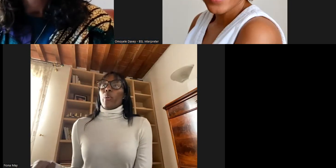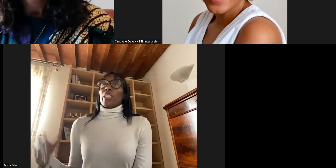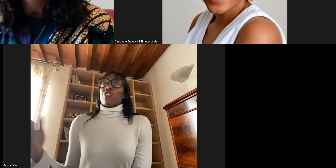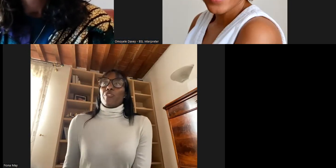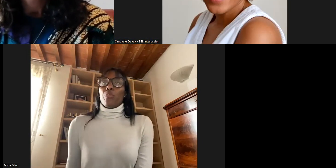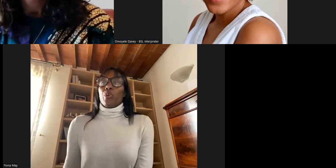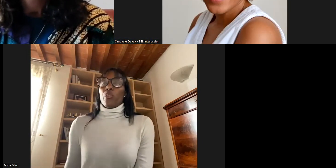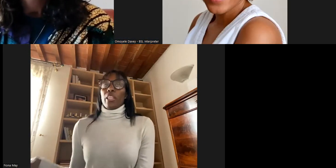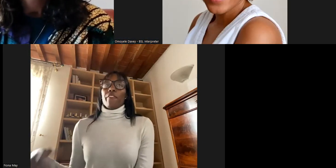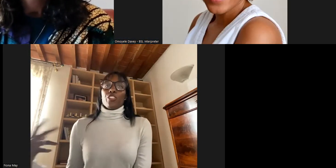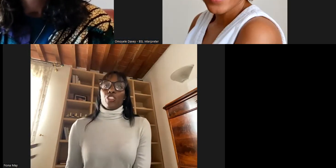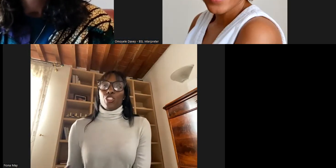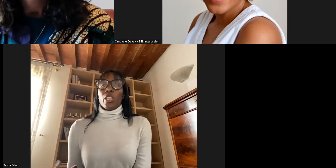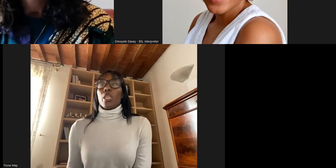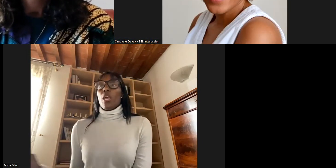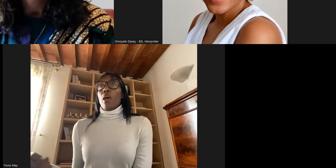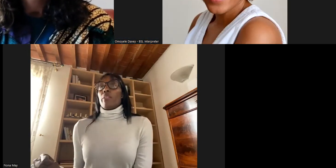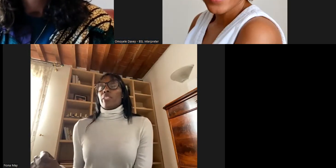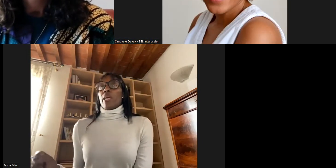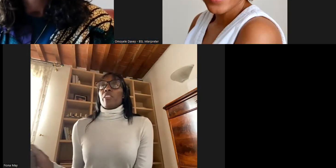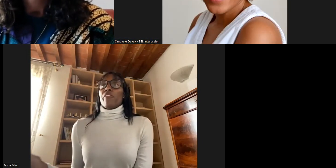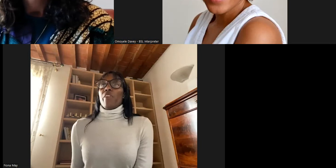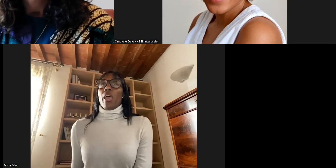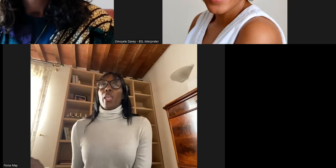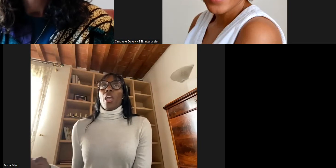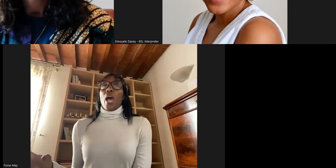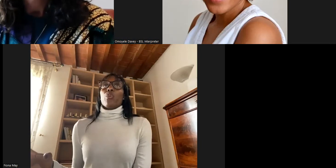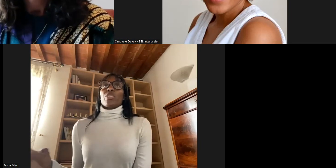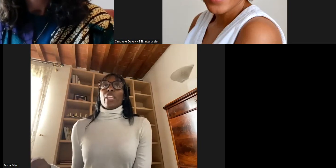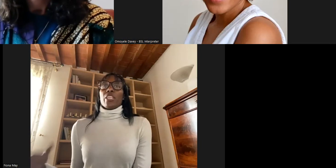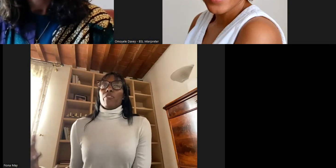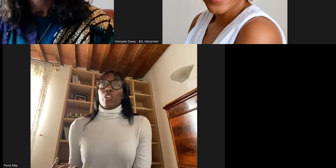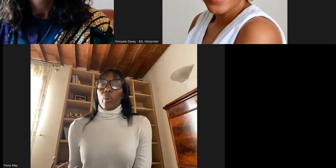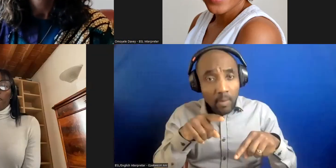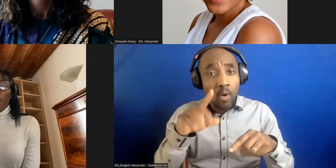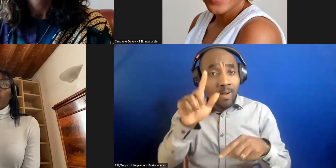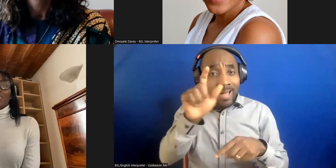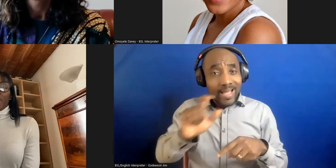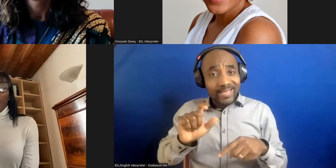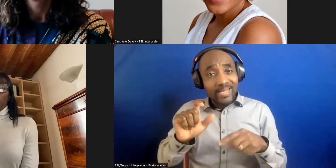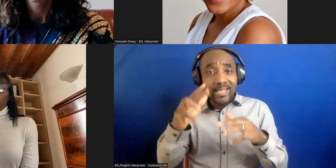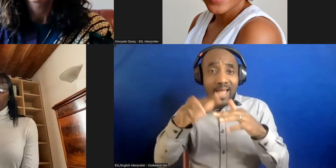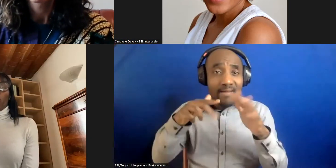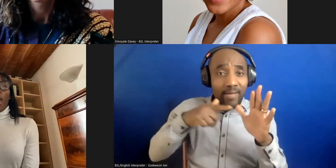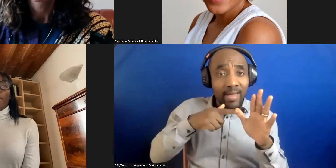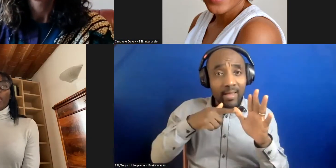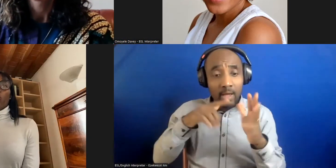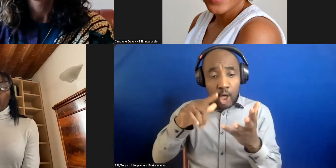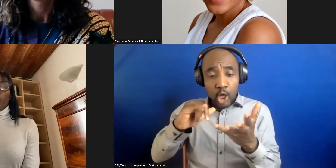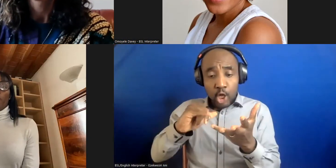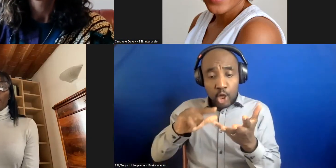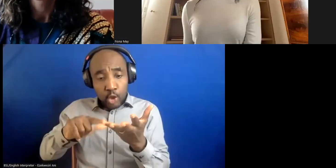of going into football, like the FIGC, the Italian FA. I was scared, even the UEFA. I was scared because I thought, am